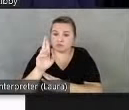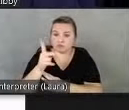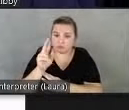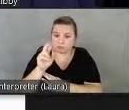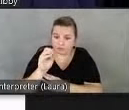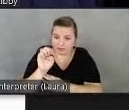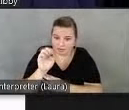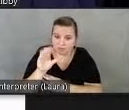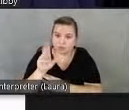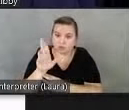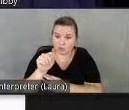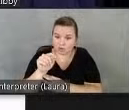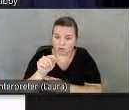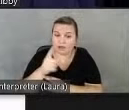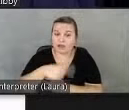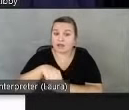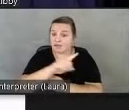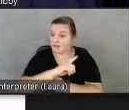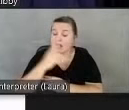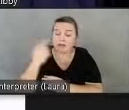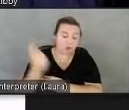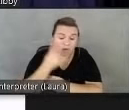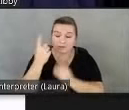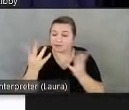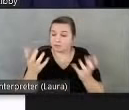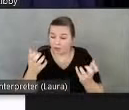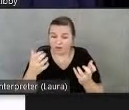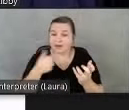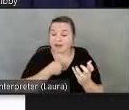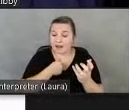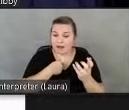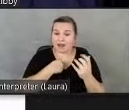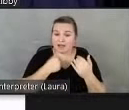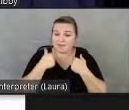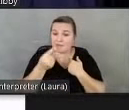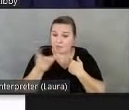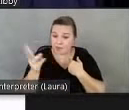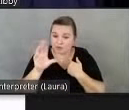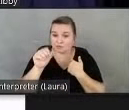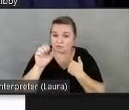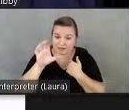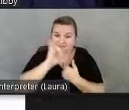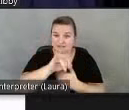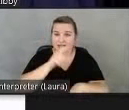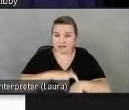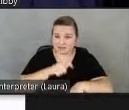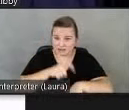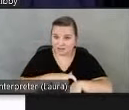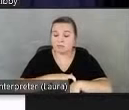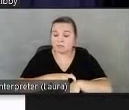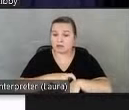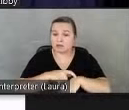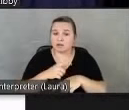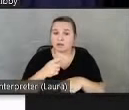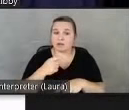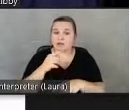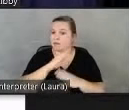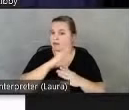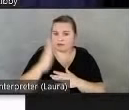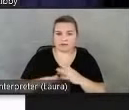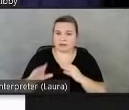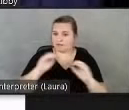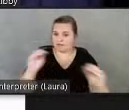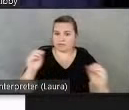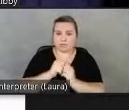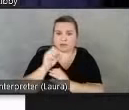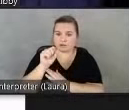Supreme Court, and I've always wanted as a hearing, when I was a hearing officer, I had multiple cases I was involved in that got to the Third Circuit, but none to the Supreme Court.